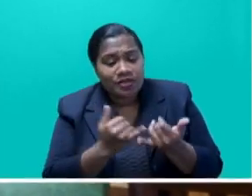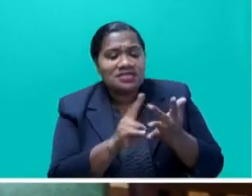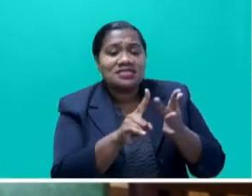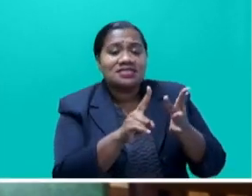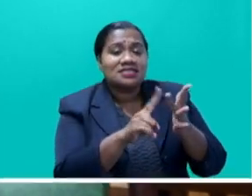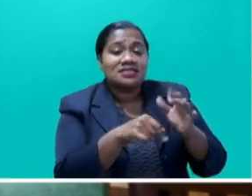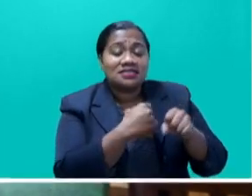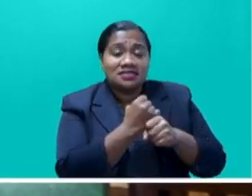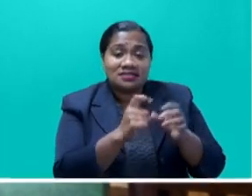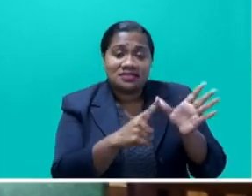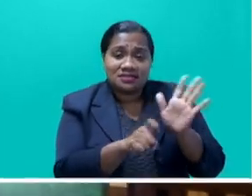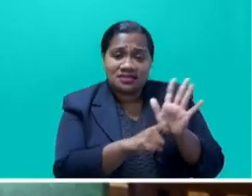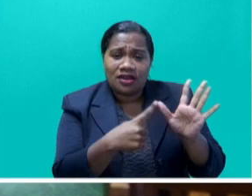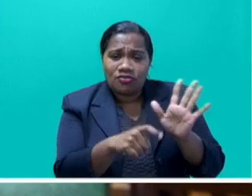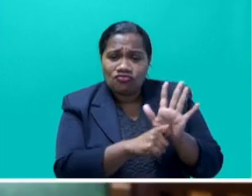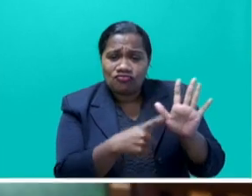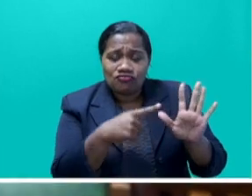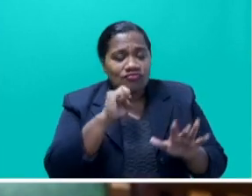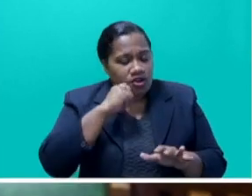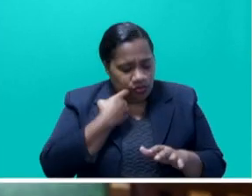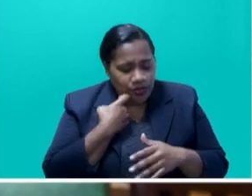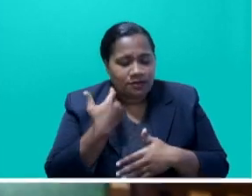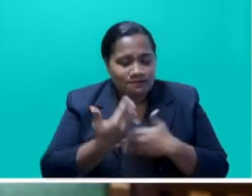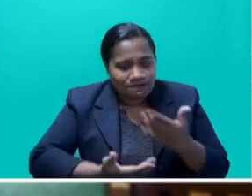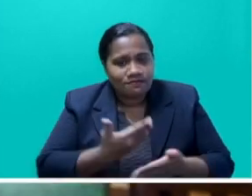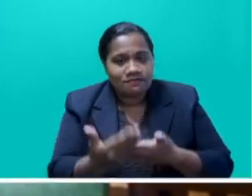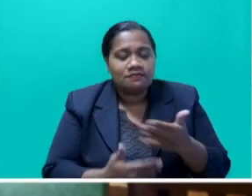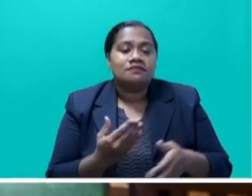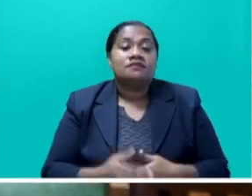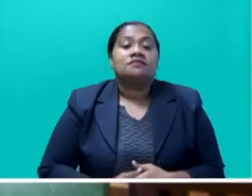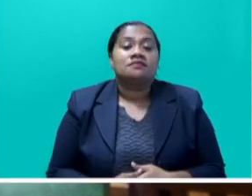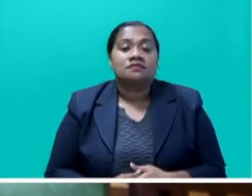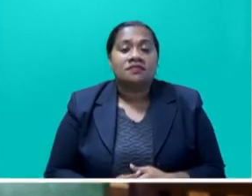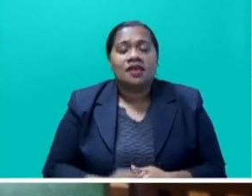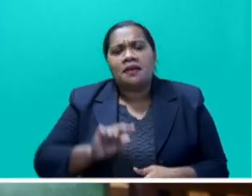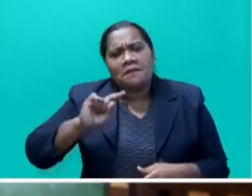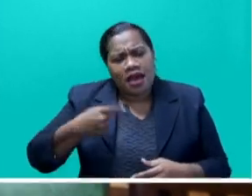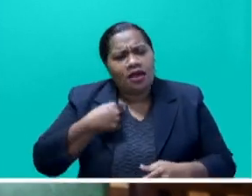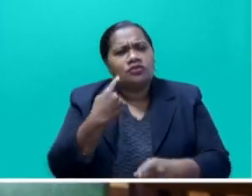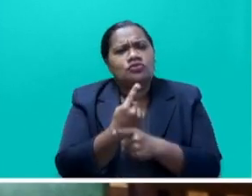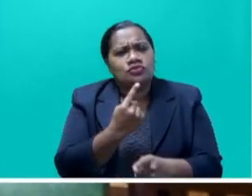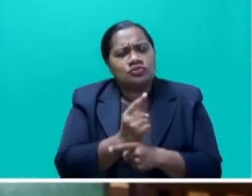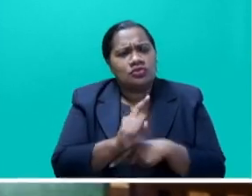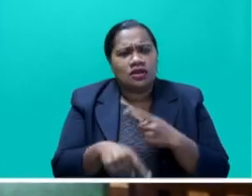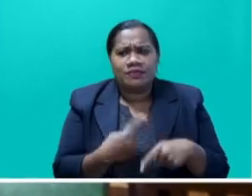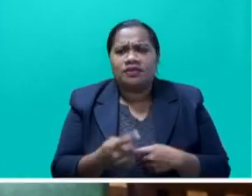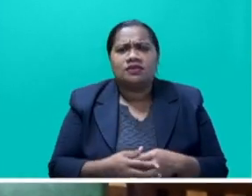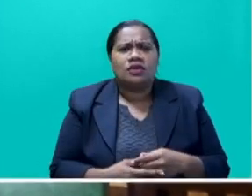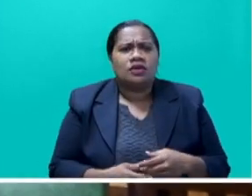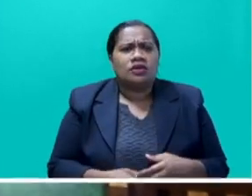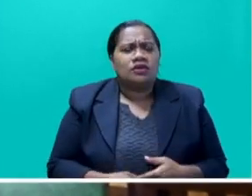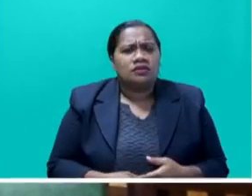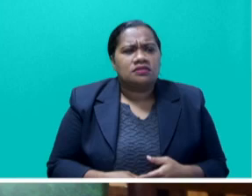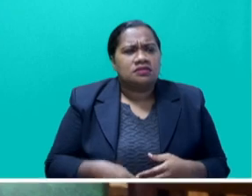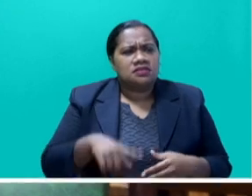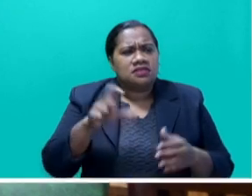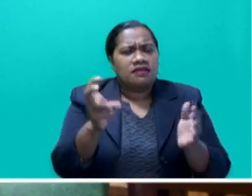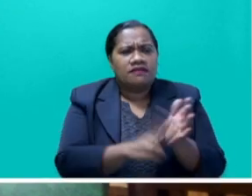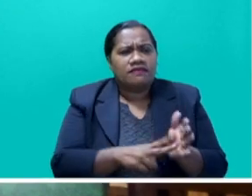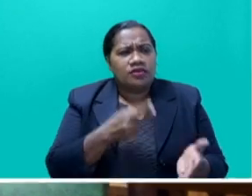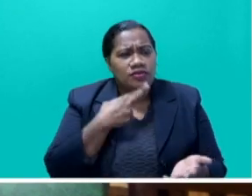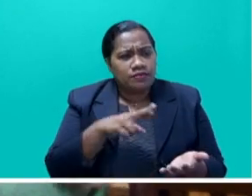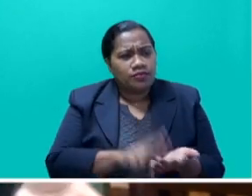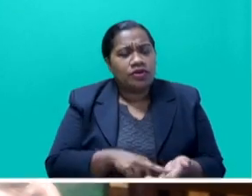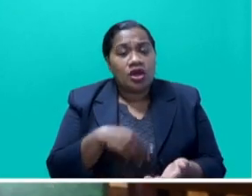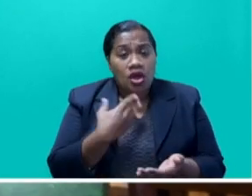in that area, Mr. Speaker. Sir. But I've talked about the OECD report. On that note, I wish to thank that